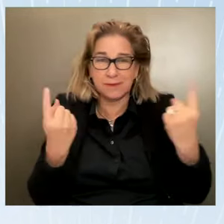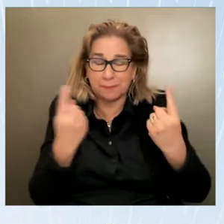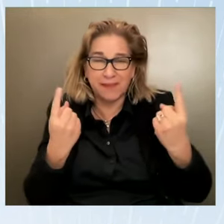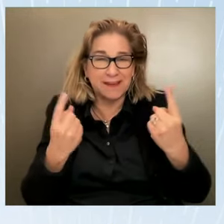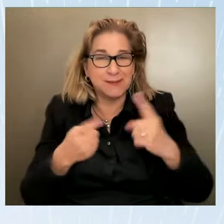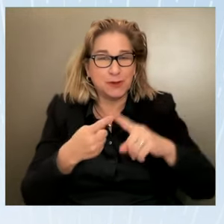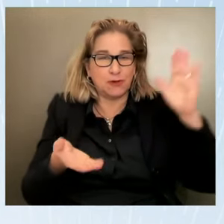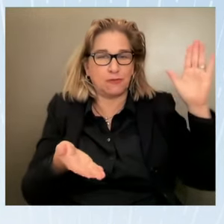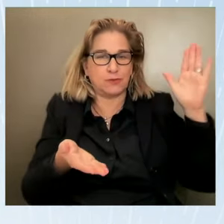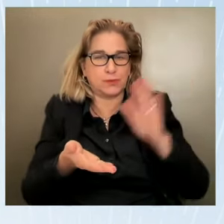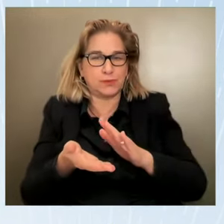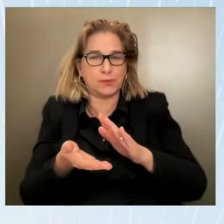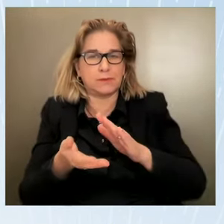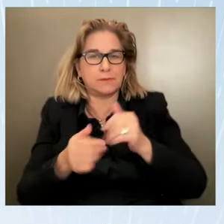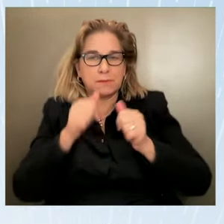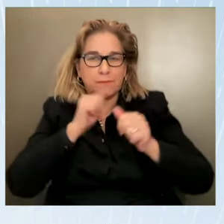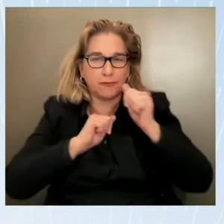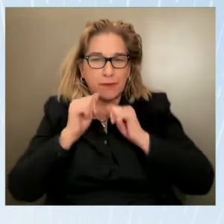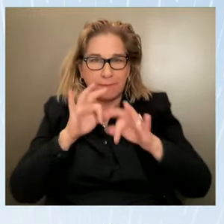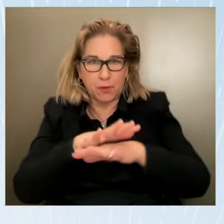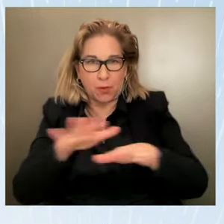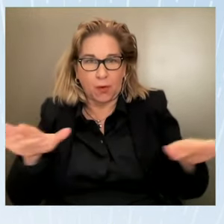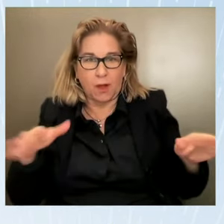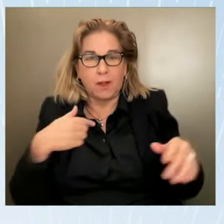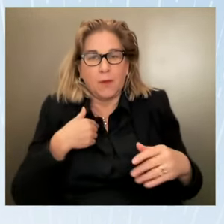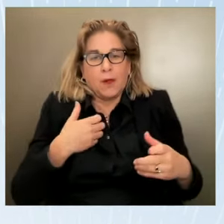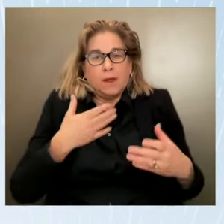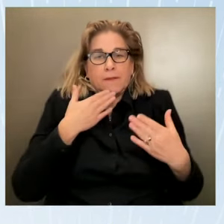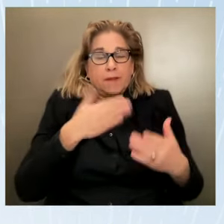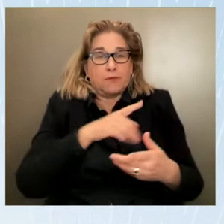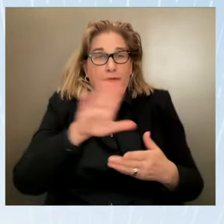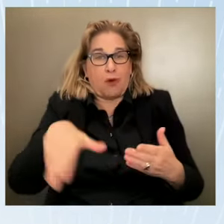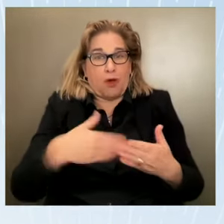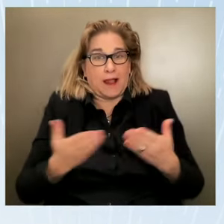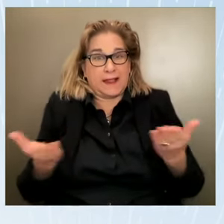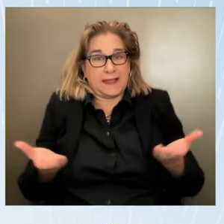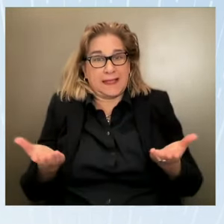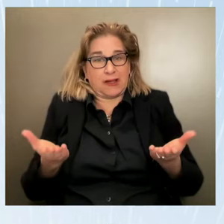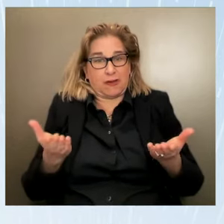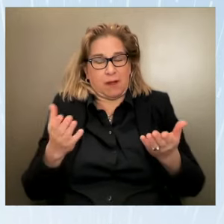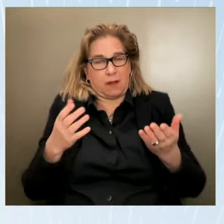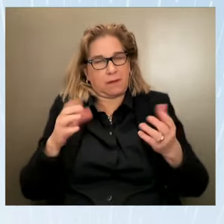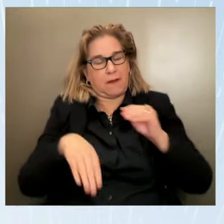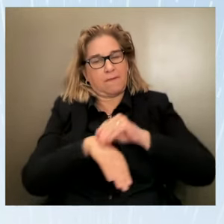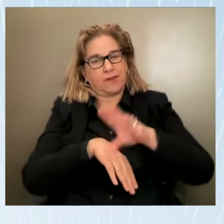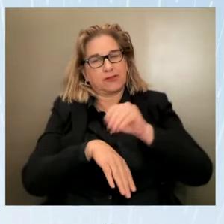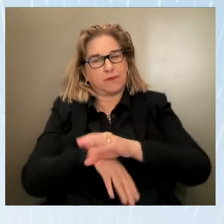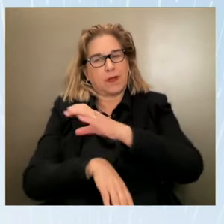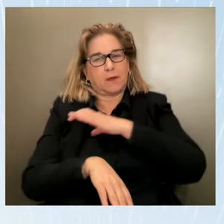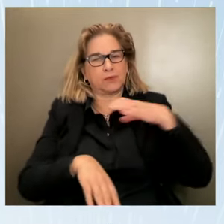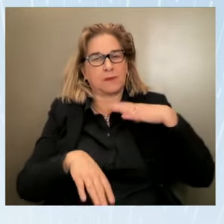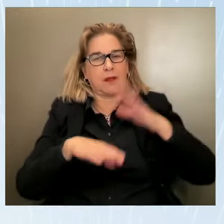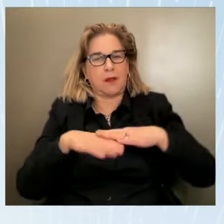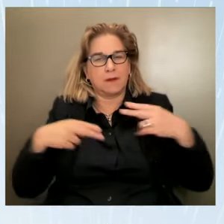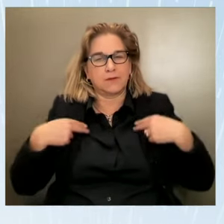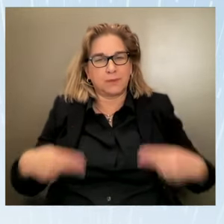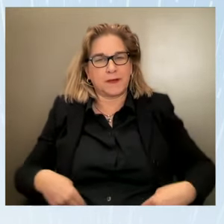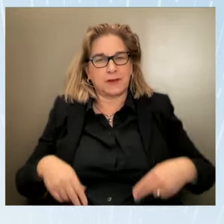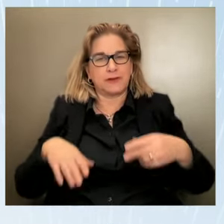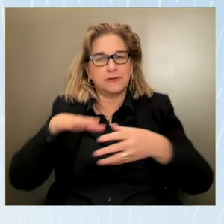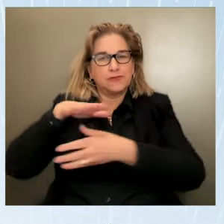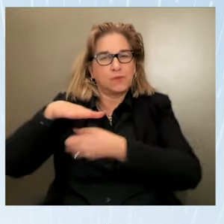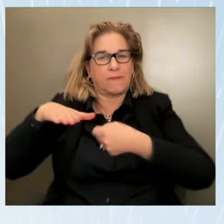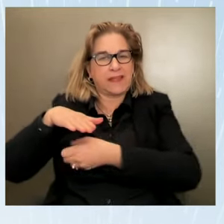Human Trafficking, represented here today by Brenda Myers Powell, we have made significant progress towards this goal over the